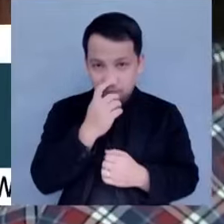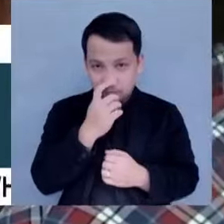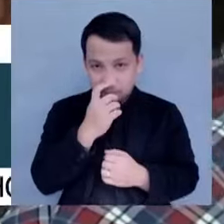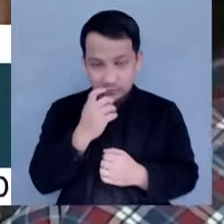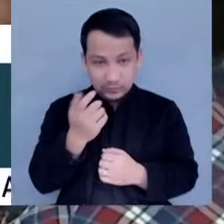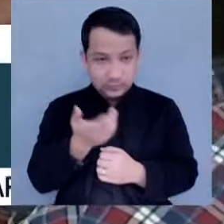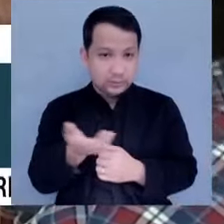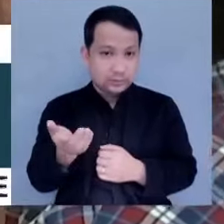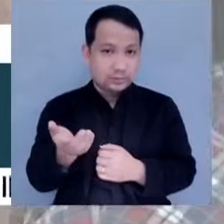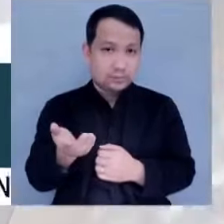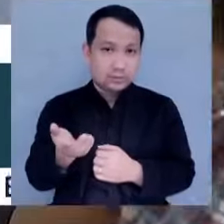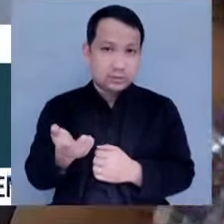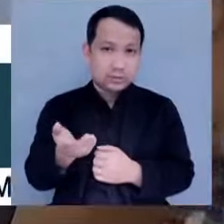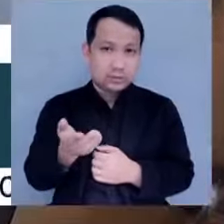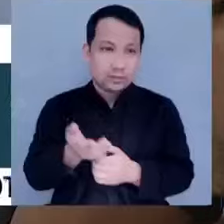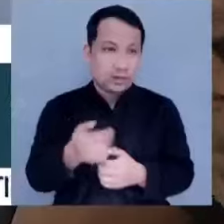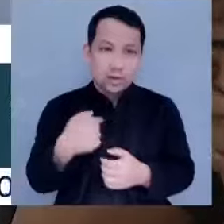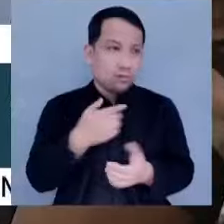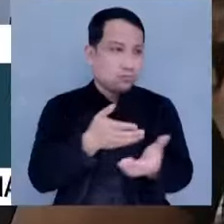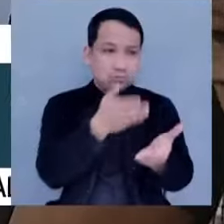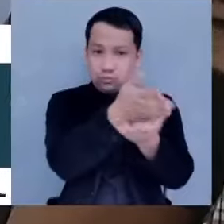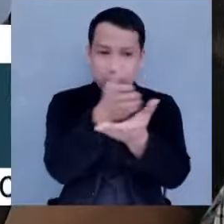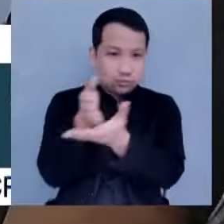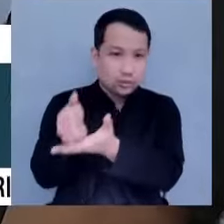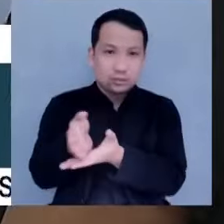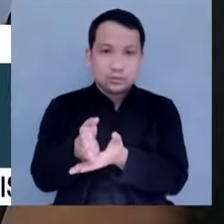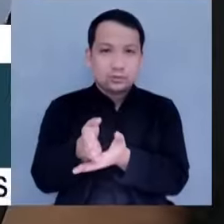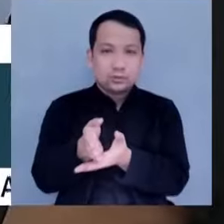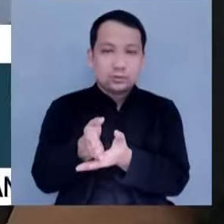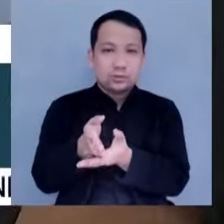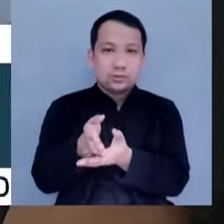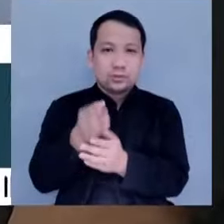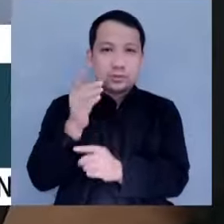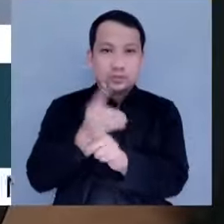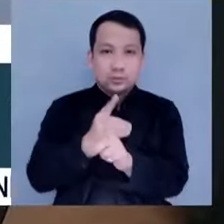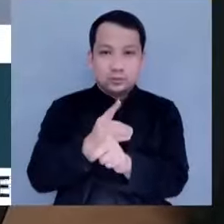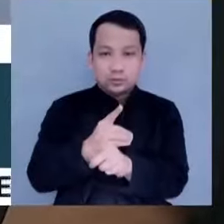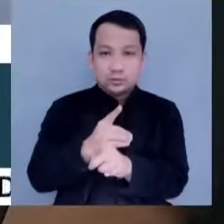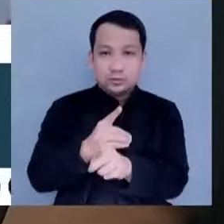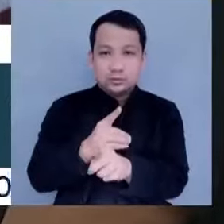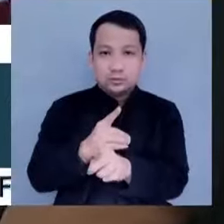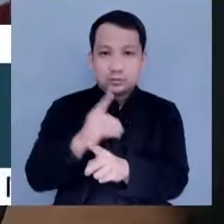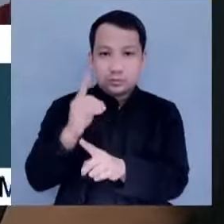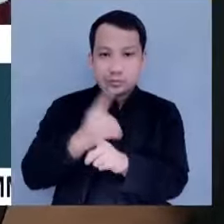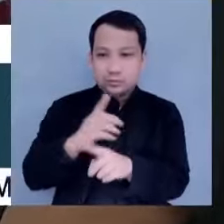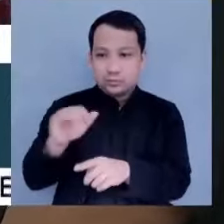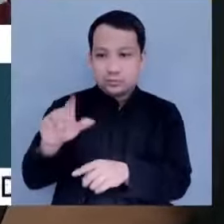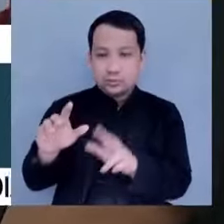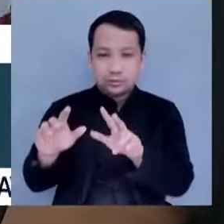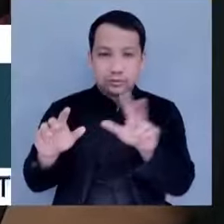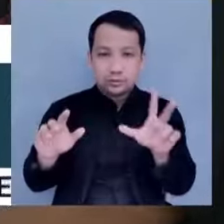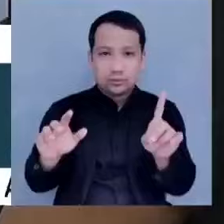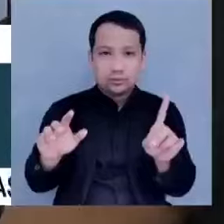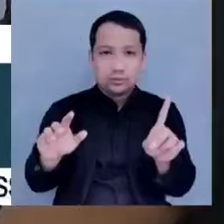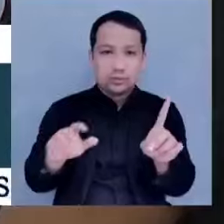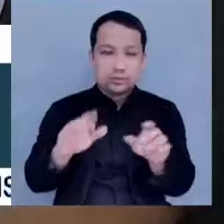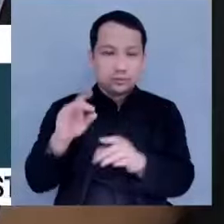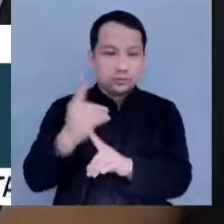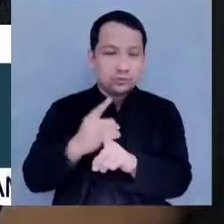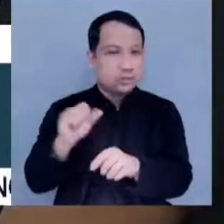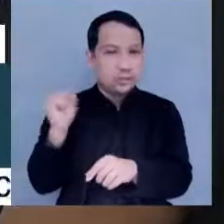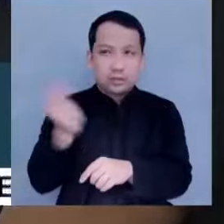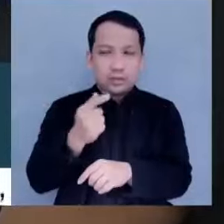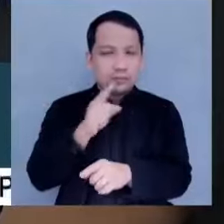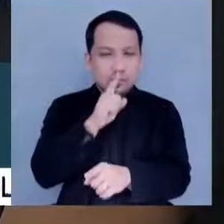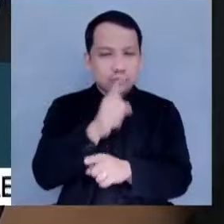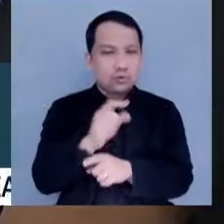After that, I will go to each and every one. December 31 is the directive of the president. So between December 15 and 31, we're going to make sure that everything is